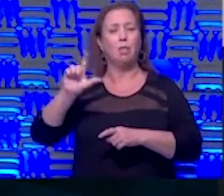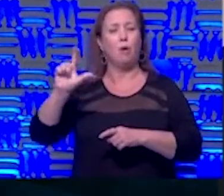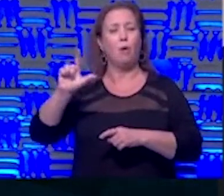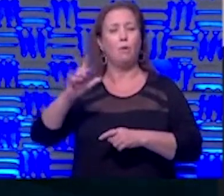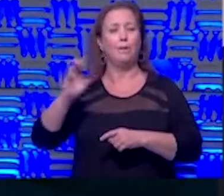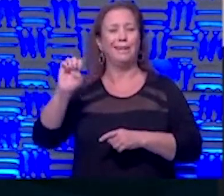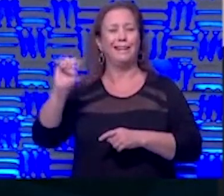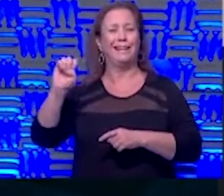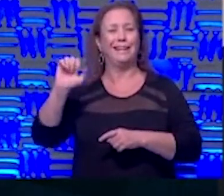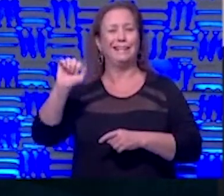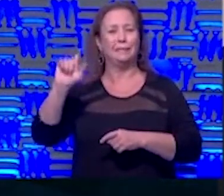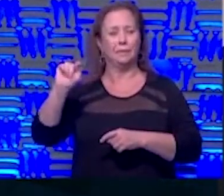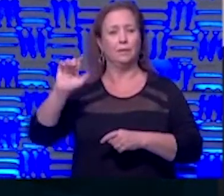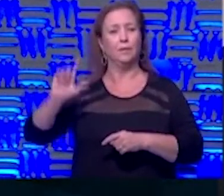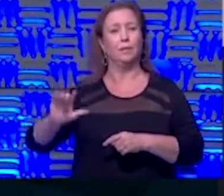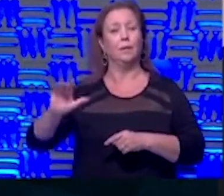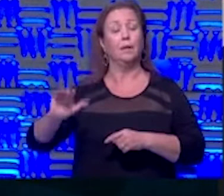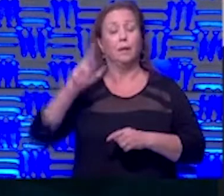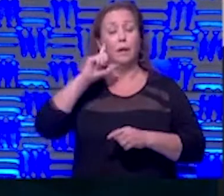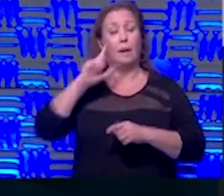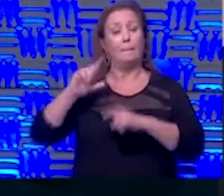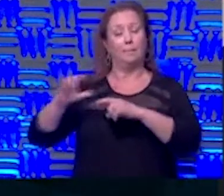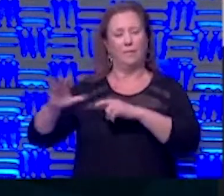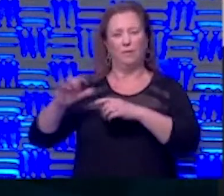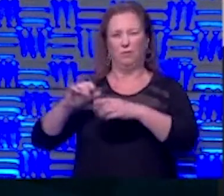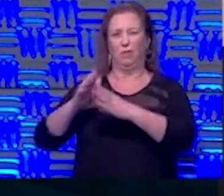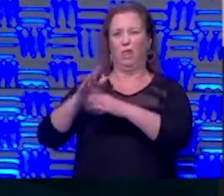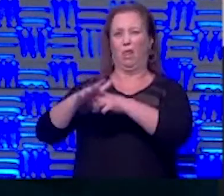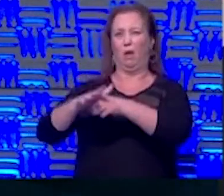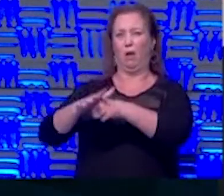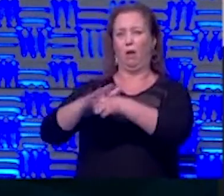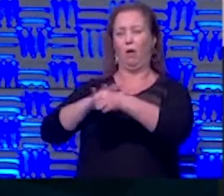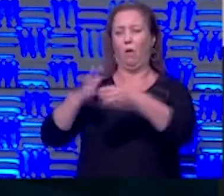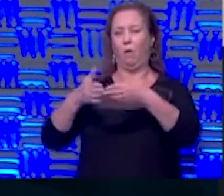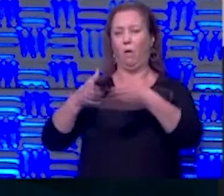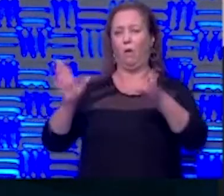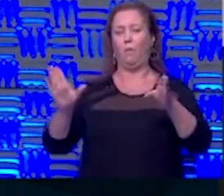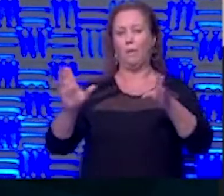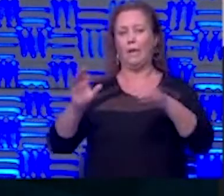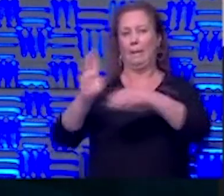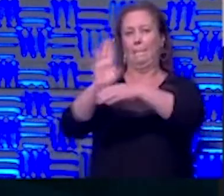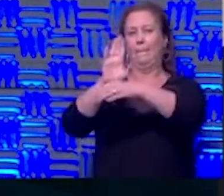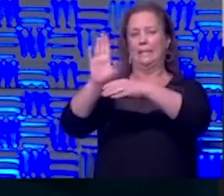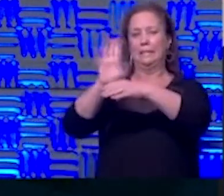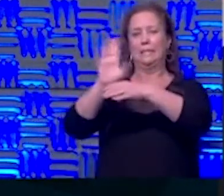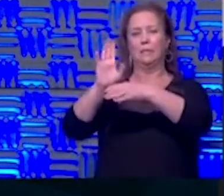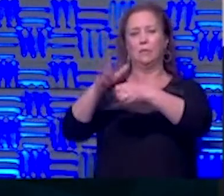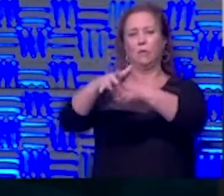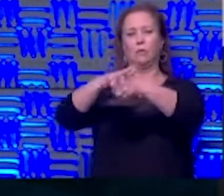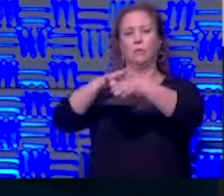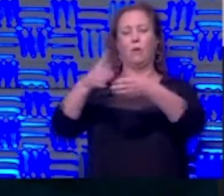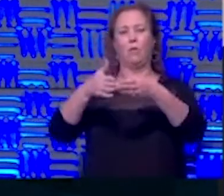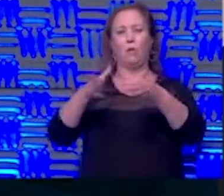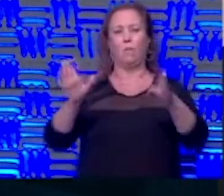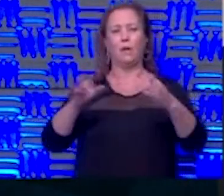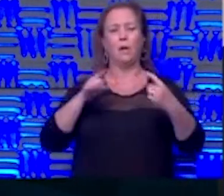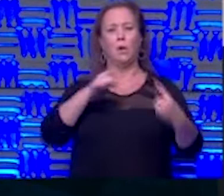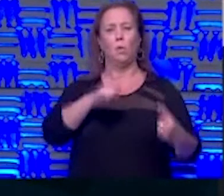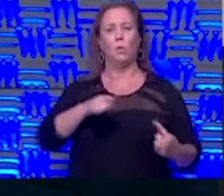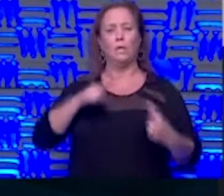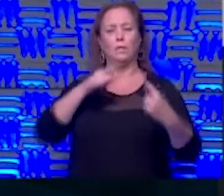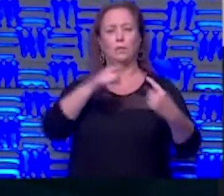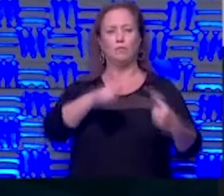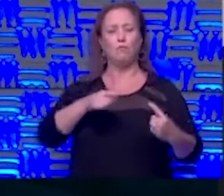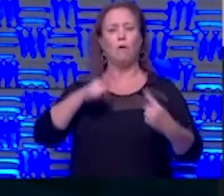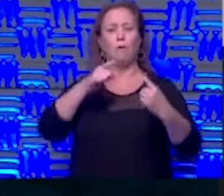States, a lot of practices have been very slow to open in the commercial space, and we struggled a bit to get